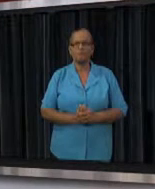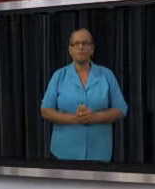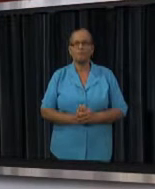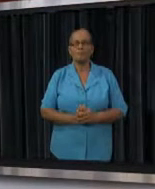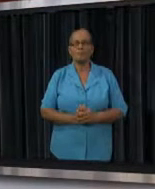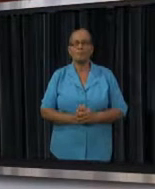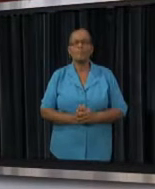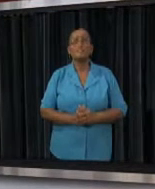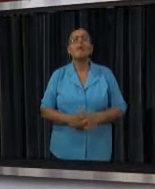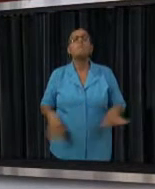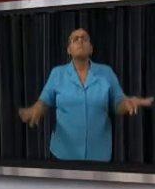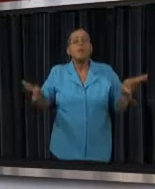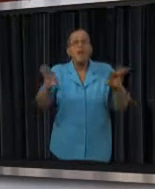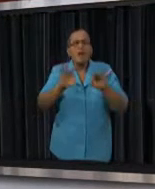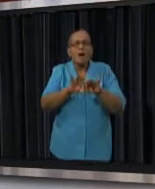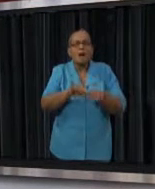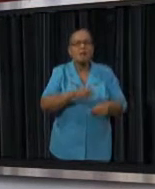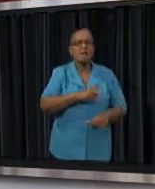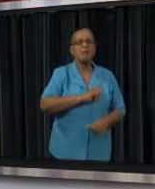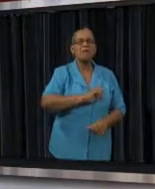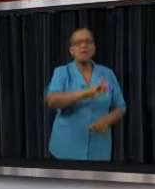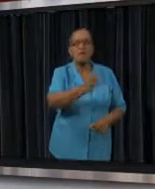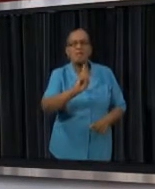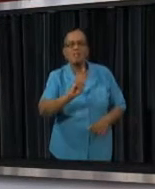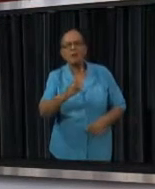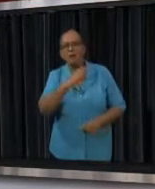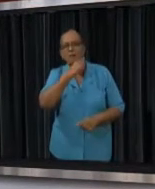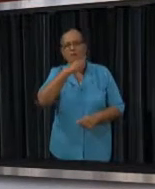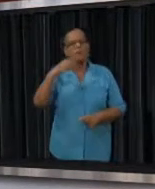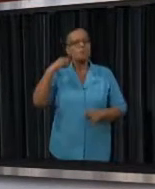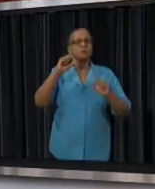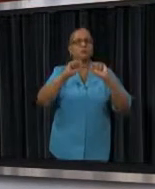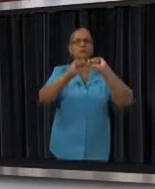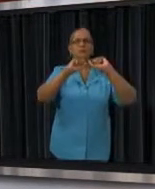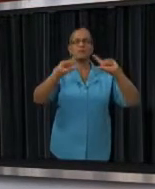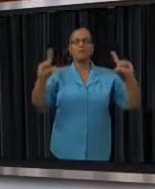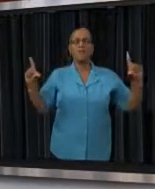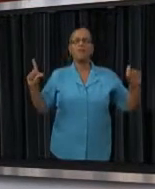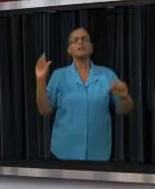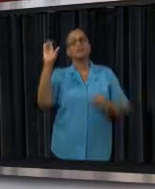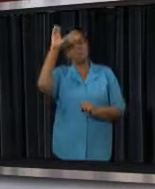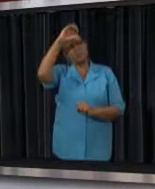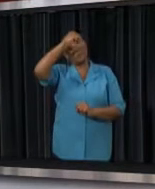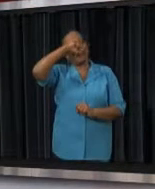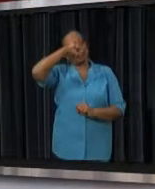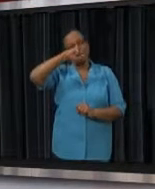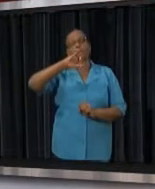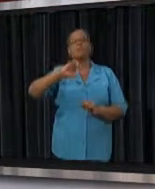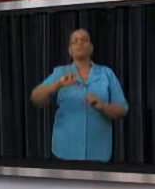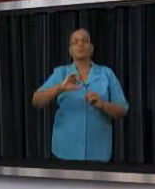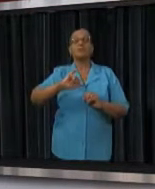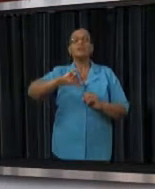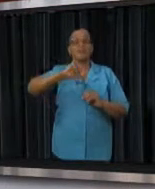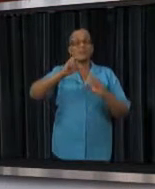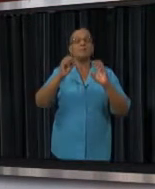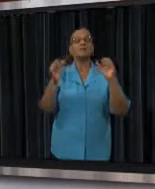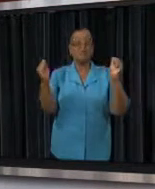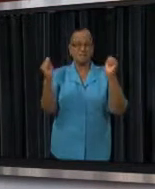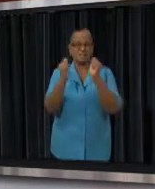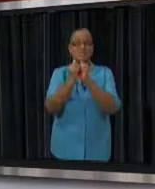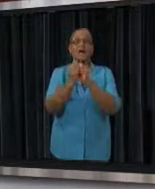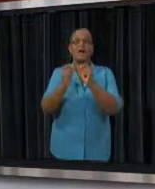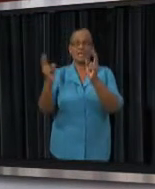It is important to understand each other's mother languages. UNESCO proclaimed the Day of